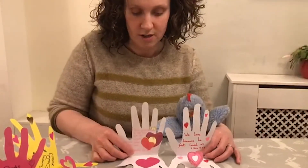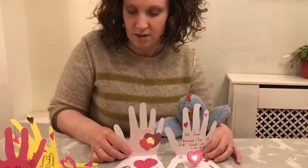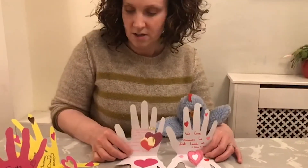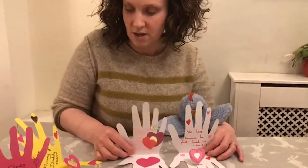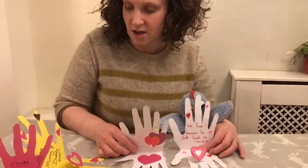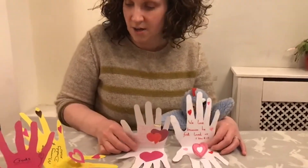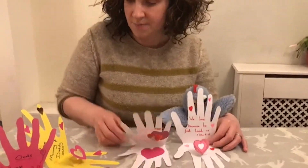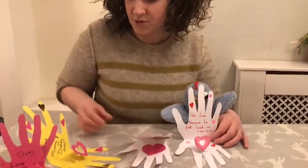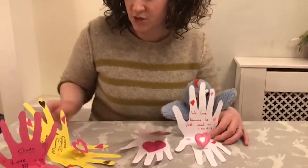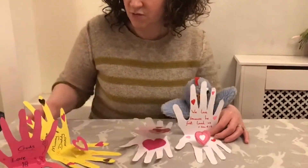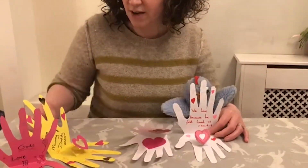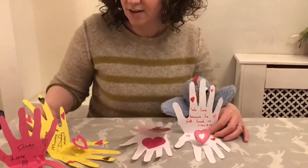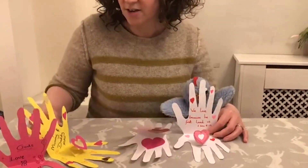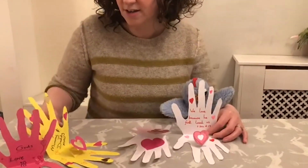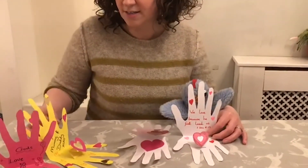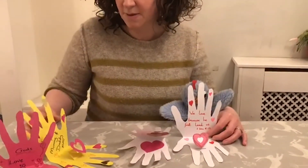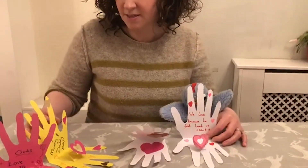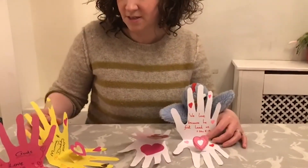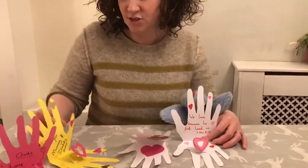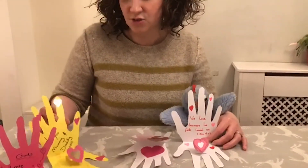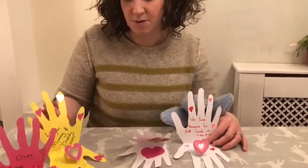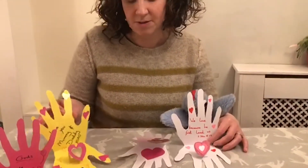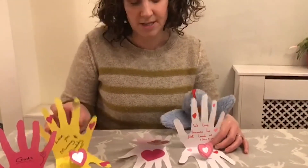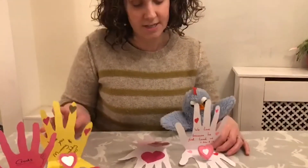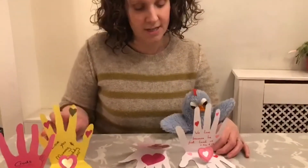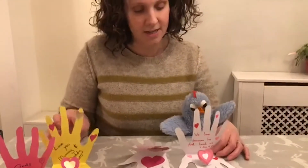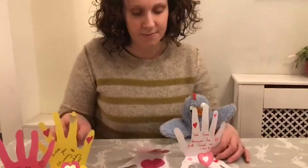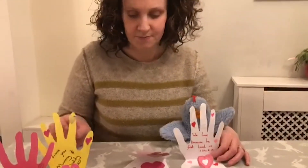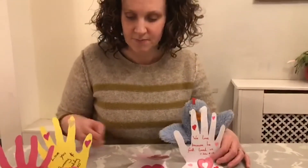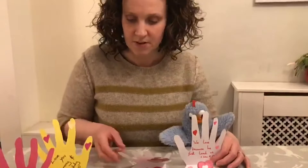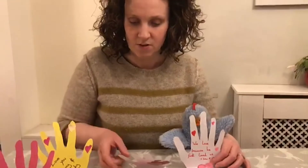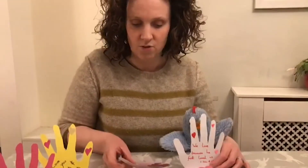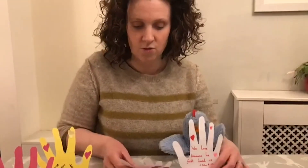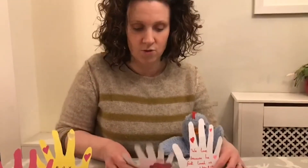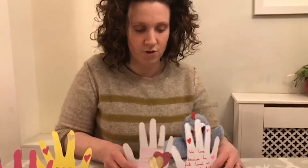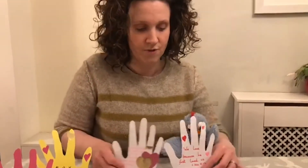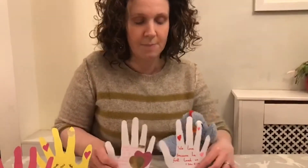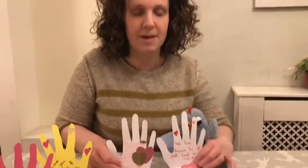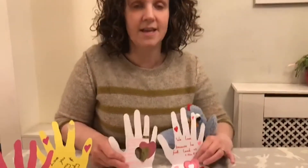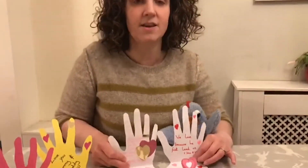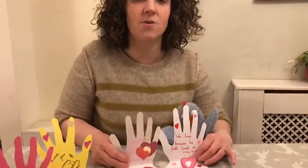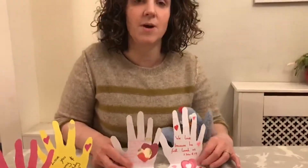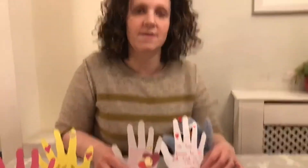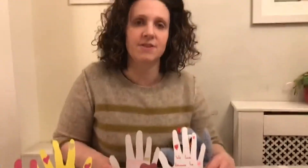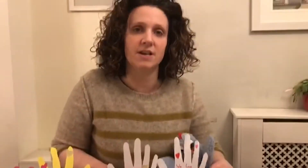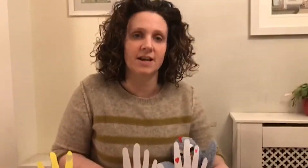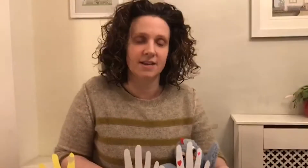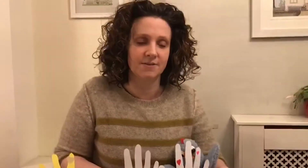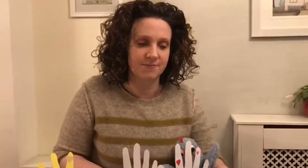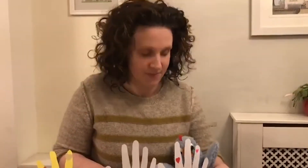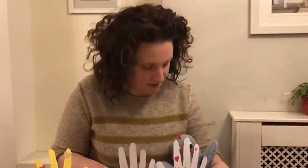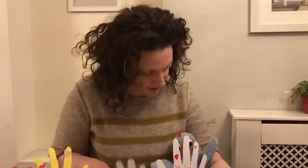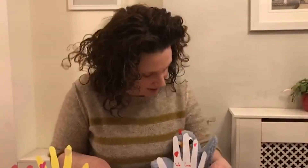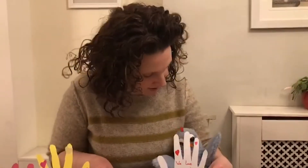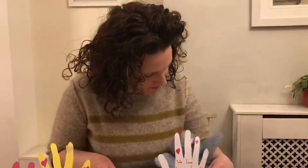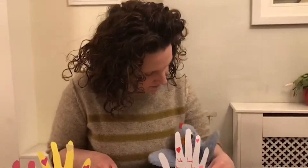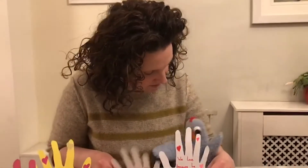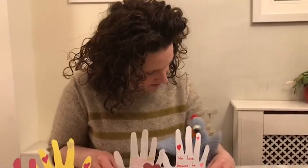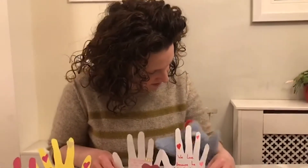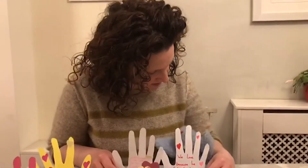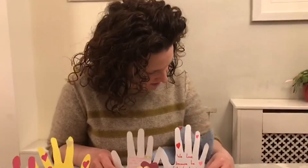can just write a nice message to your mummy and daddy or your family or whatever you like.